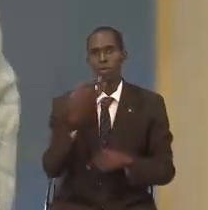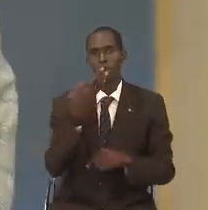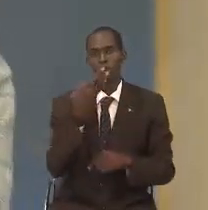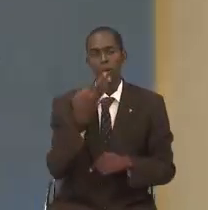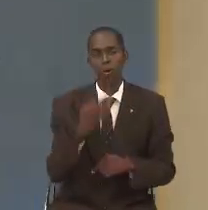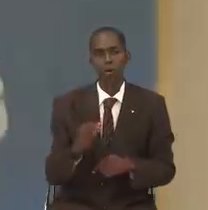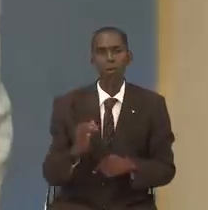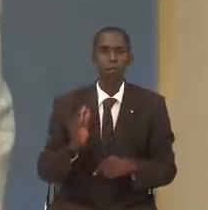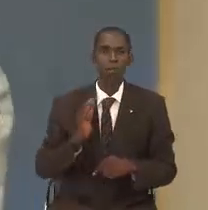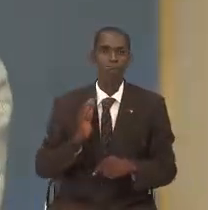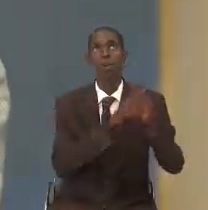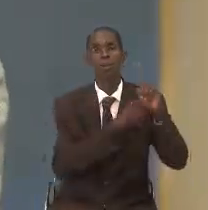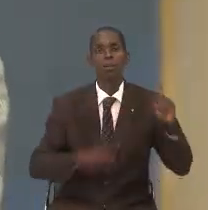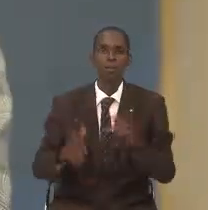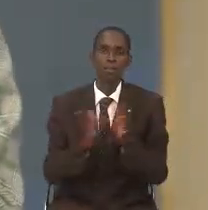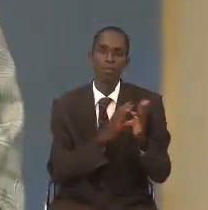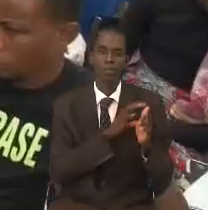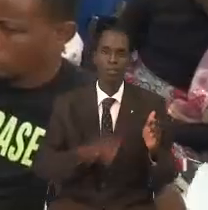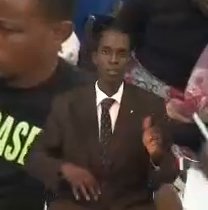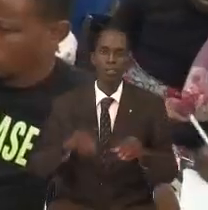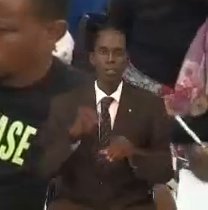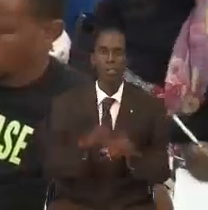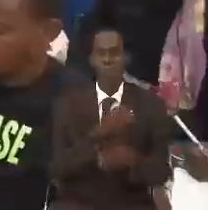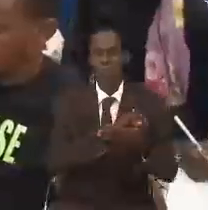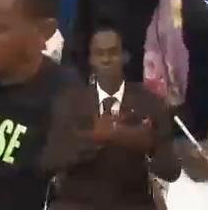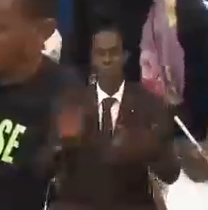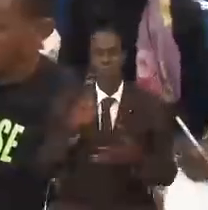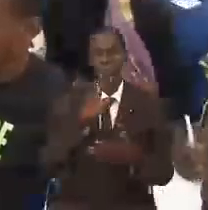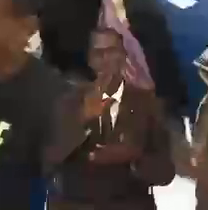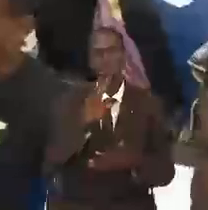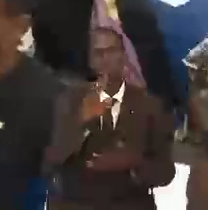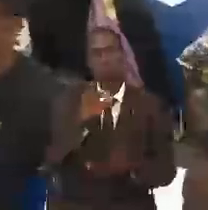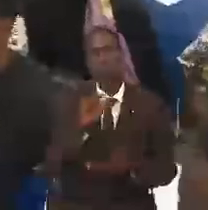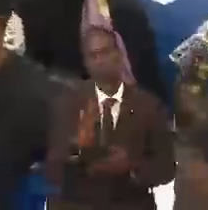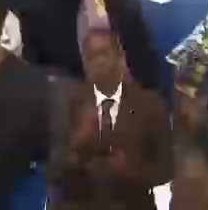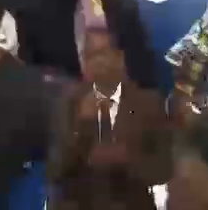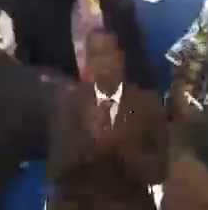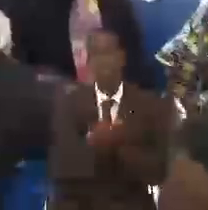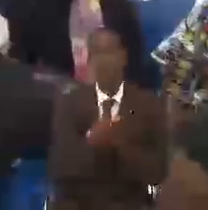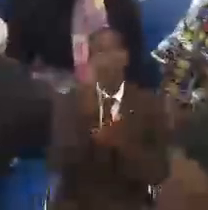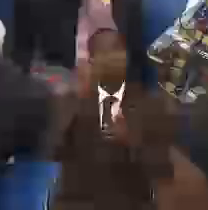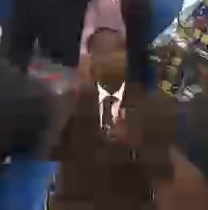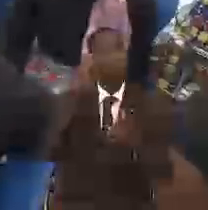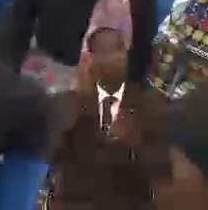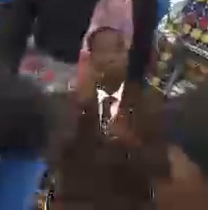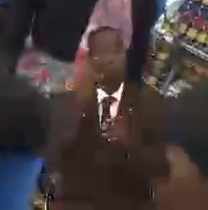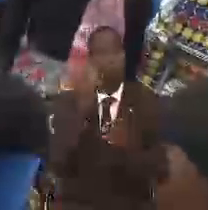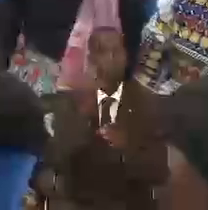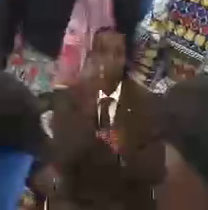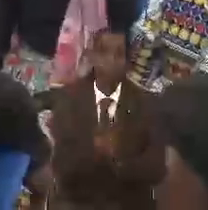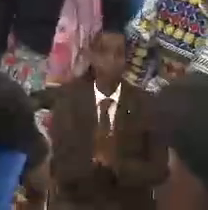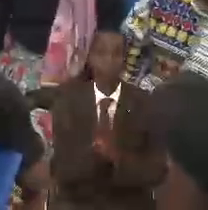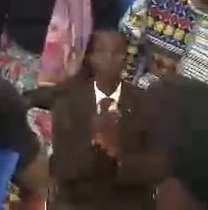Lord Jesus Christ. In verse 24, it says, faithful is he that calleth you, who